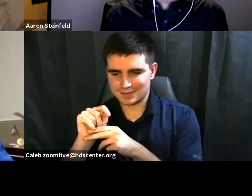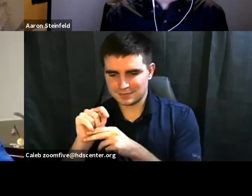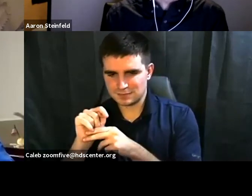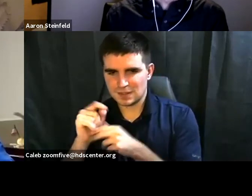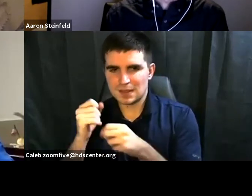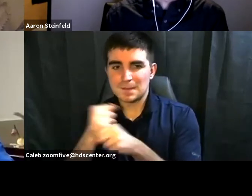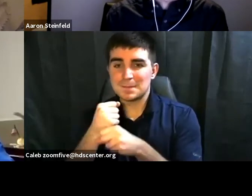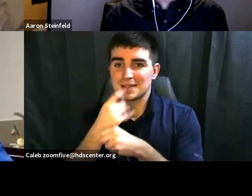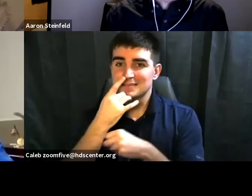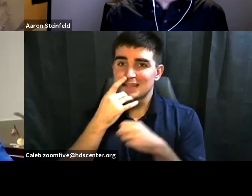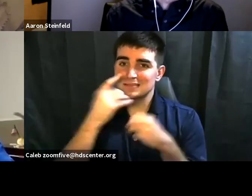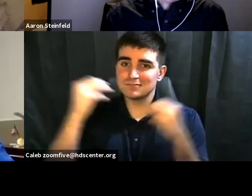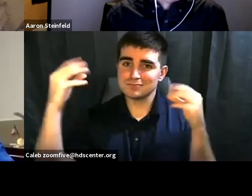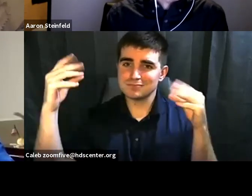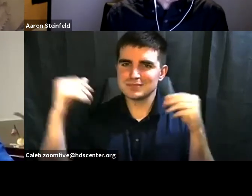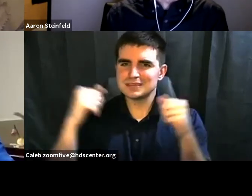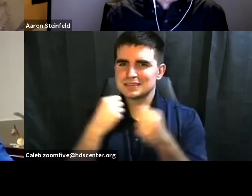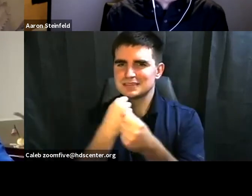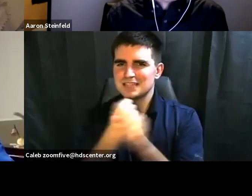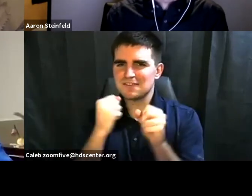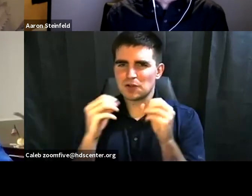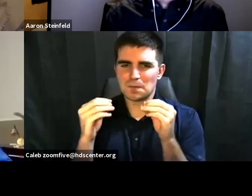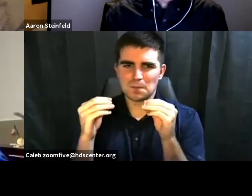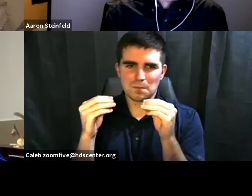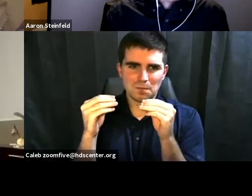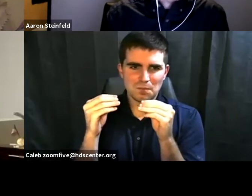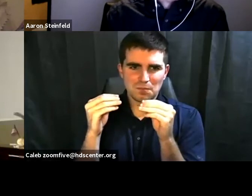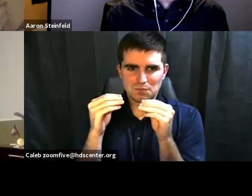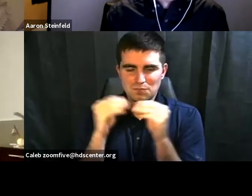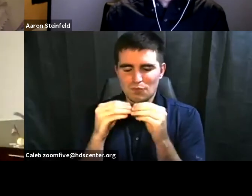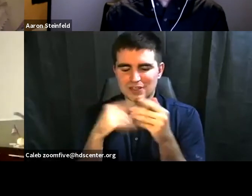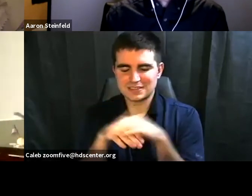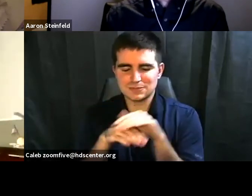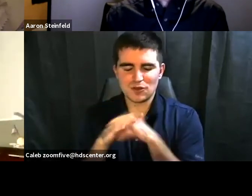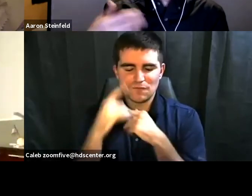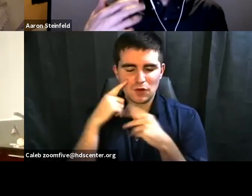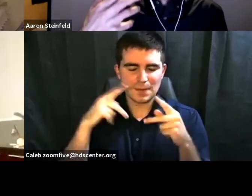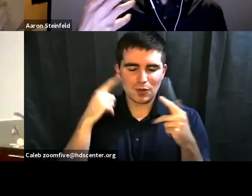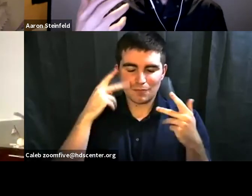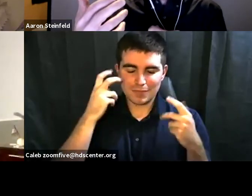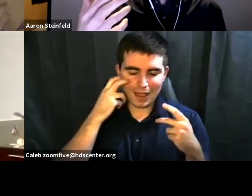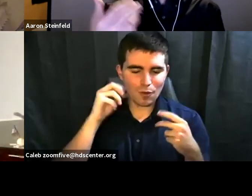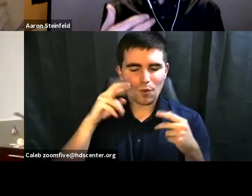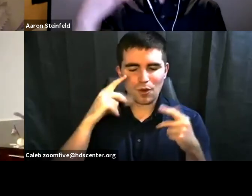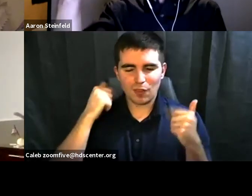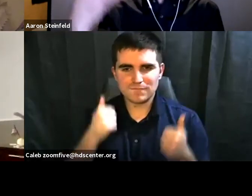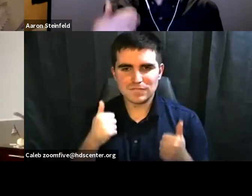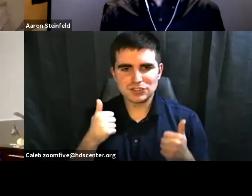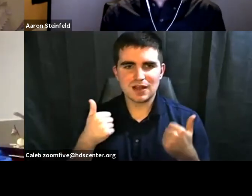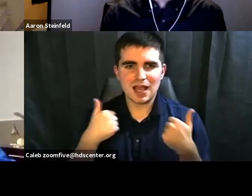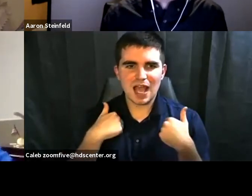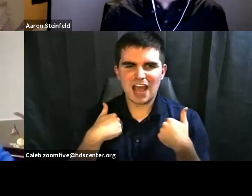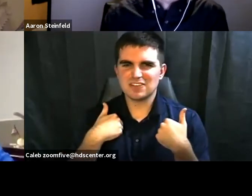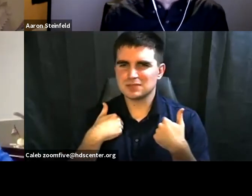lights safer and more accessible for people who are blind and low vision and other disabilities by having smartphones talk